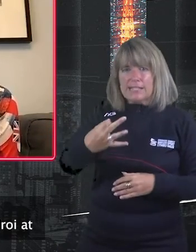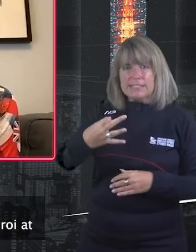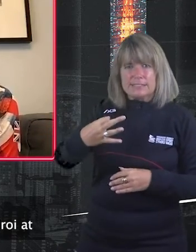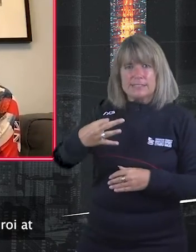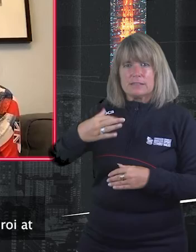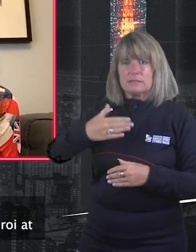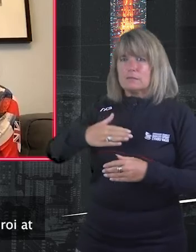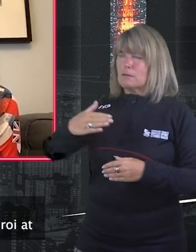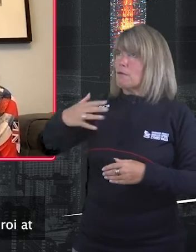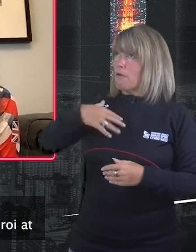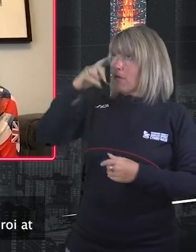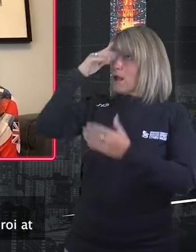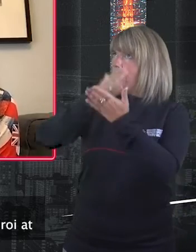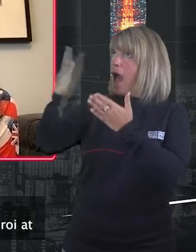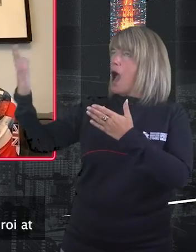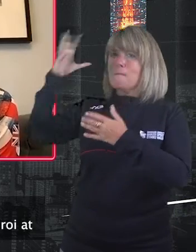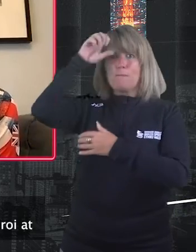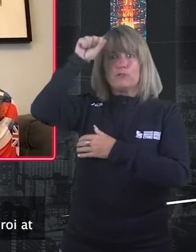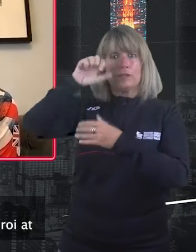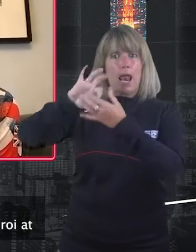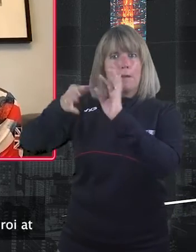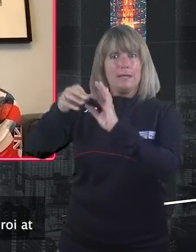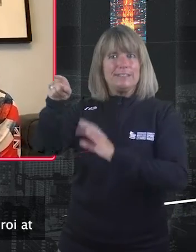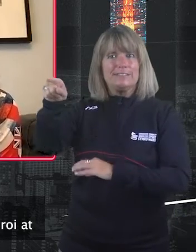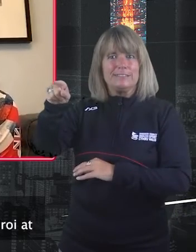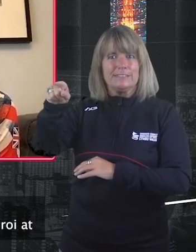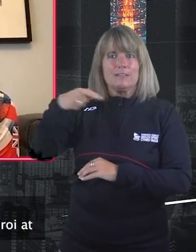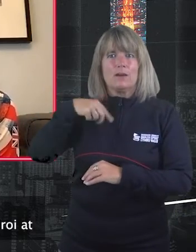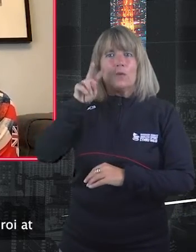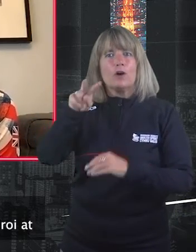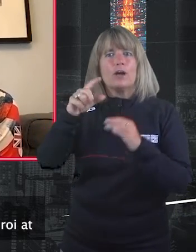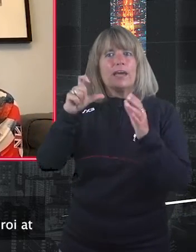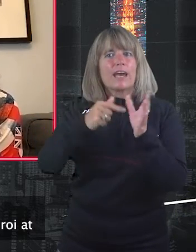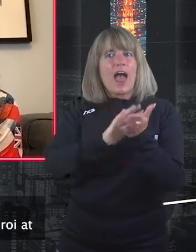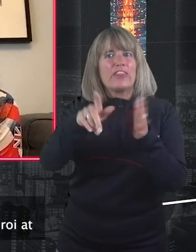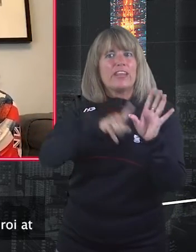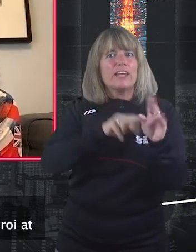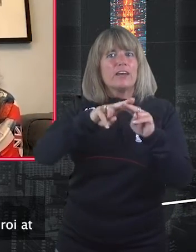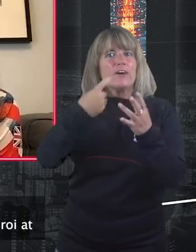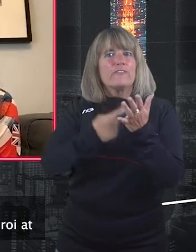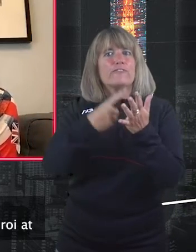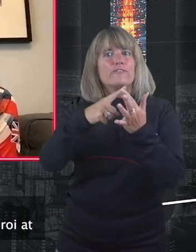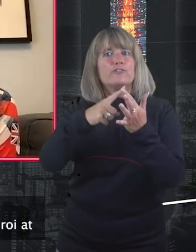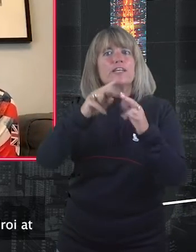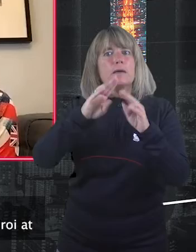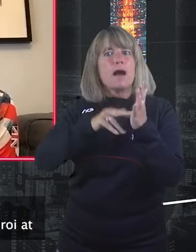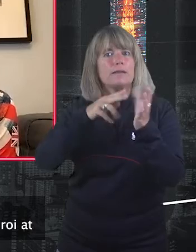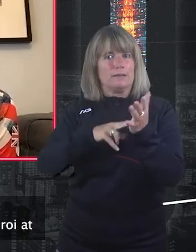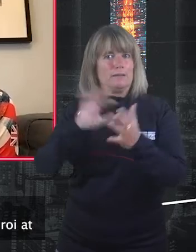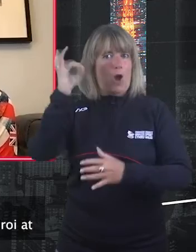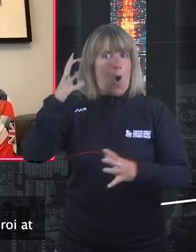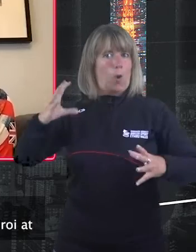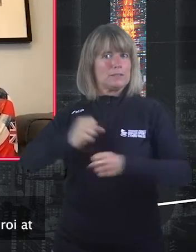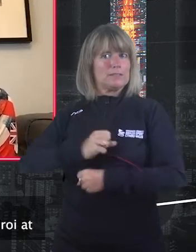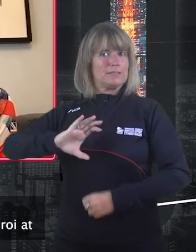that was, you know, the biggest thing for me. And, you know, so much so that kind of aged eight, when I first, like my first real clear Olympic